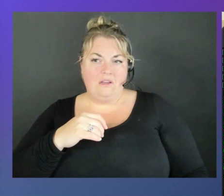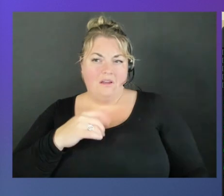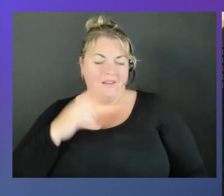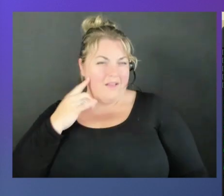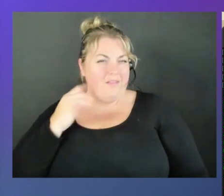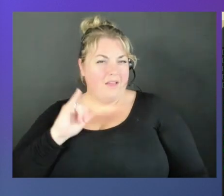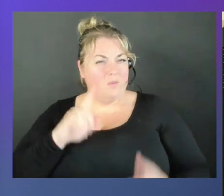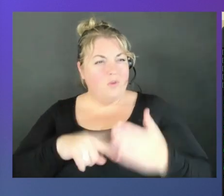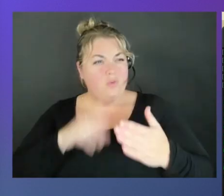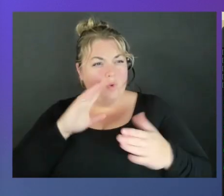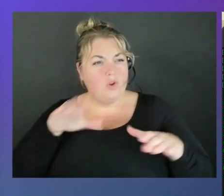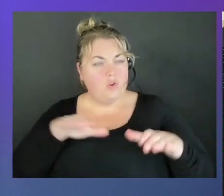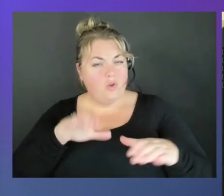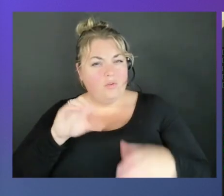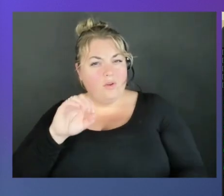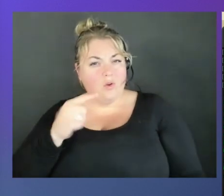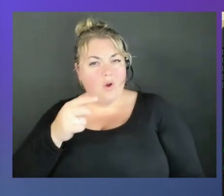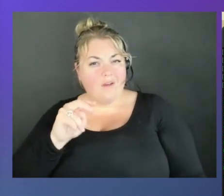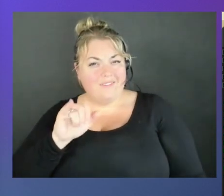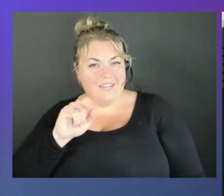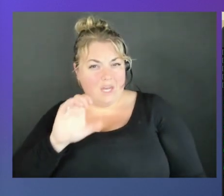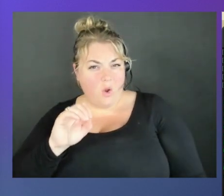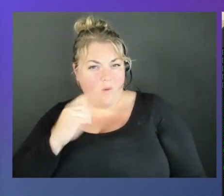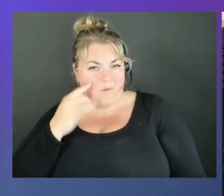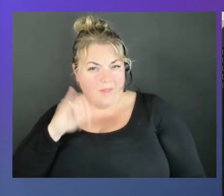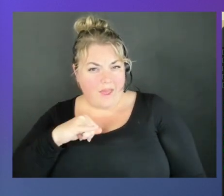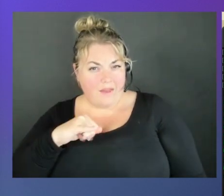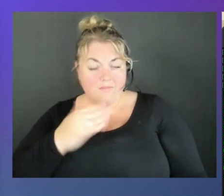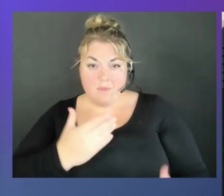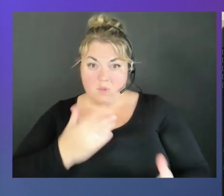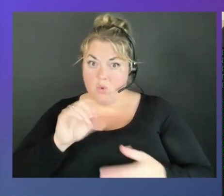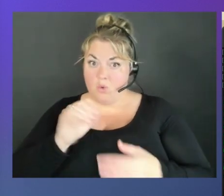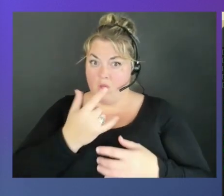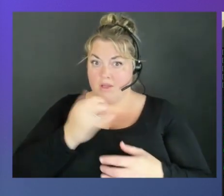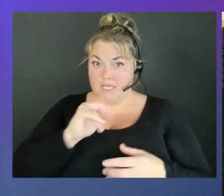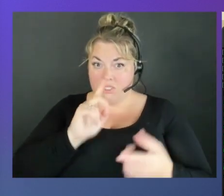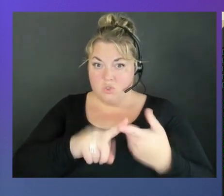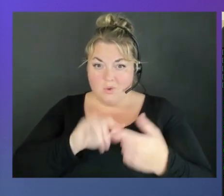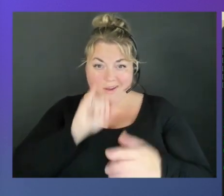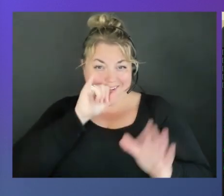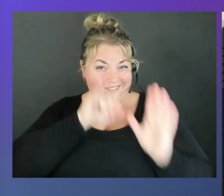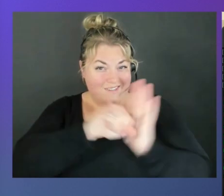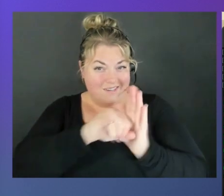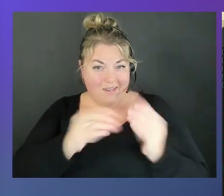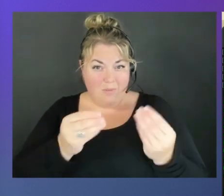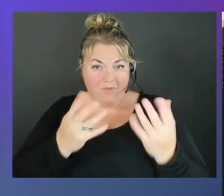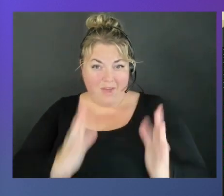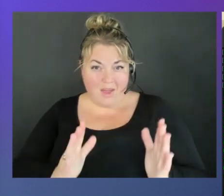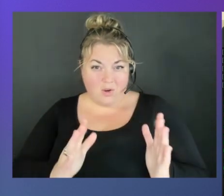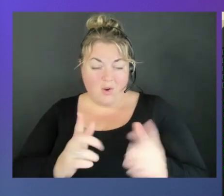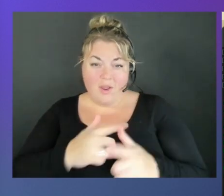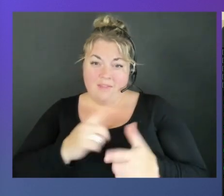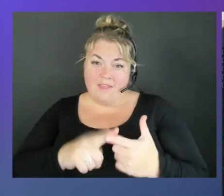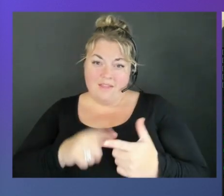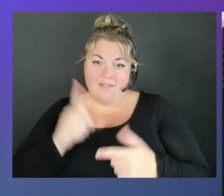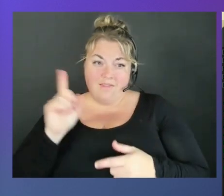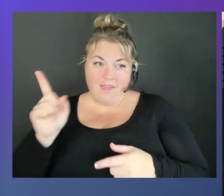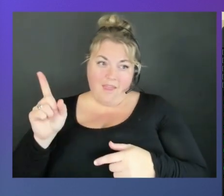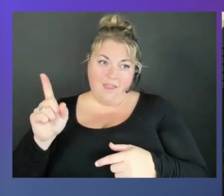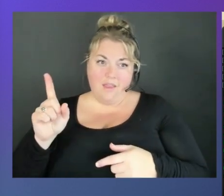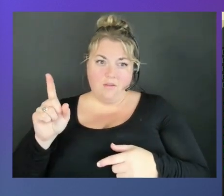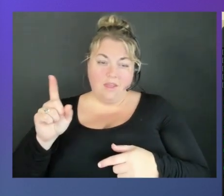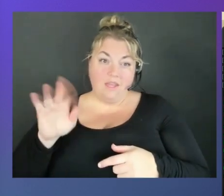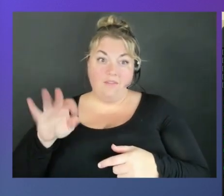use Cognito for. And maybe you log into an identity provider, and they kind of, as long as